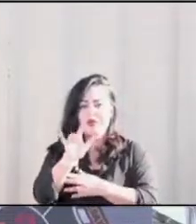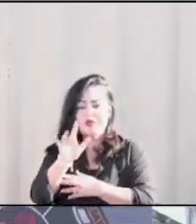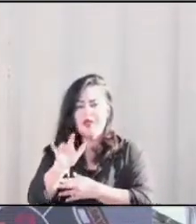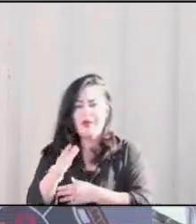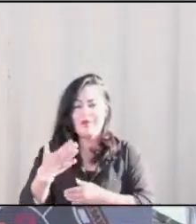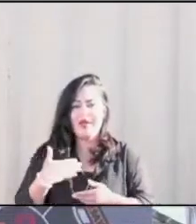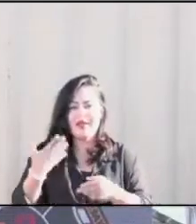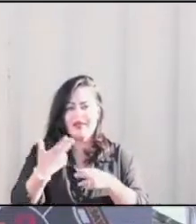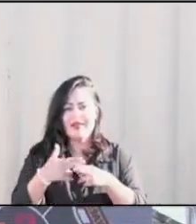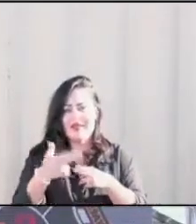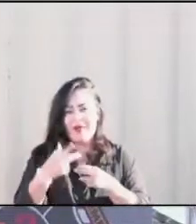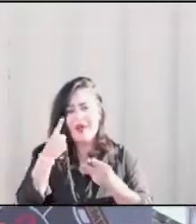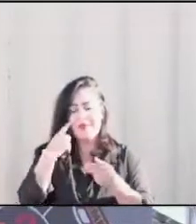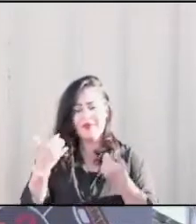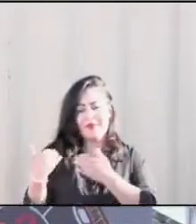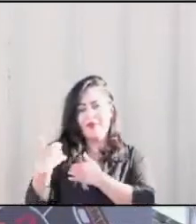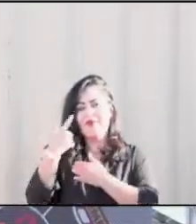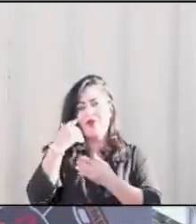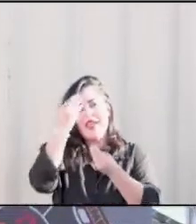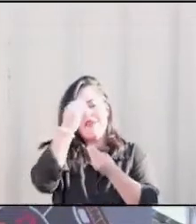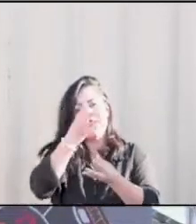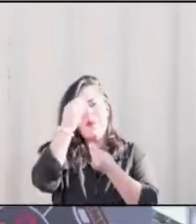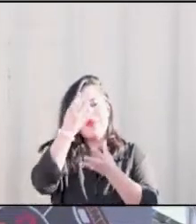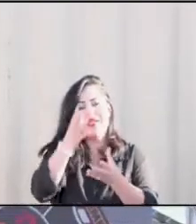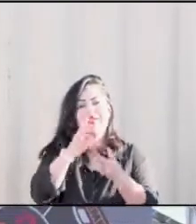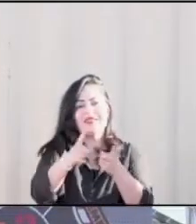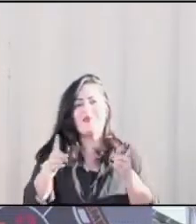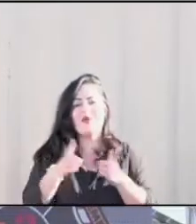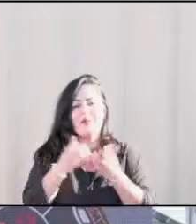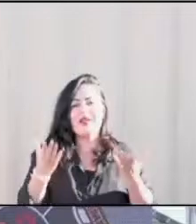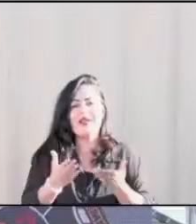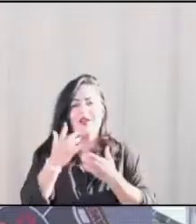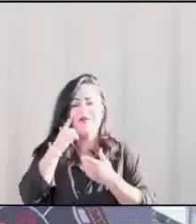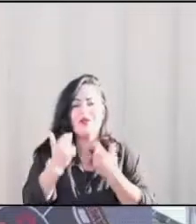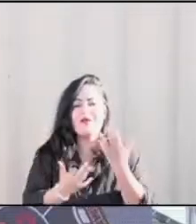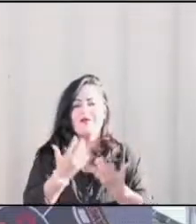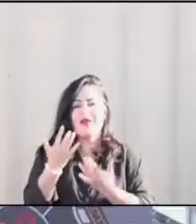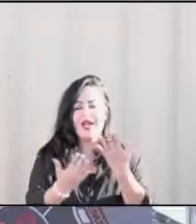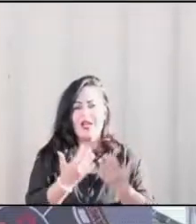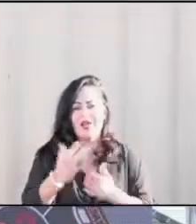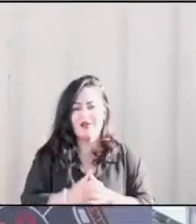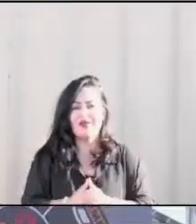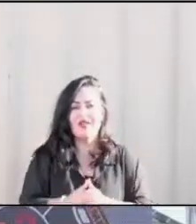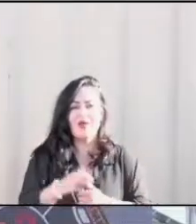Schutz, Public Information for the Palisades Fire. Some quick stats on the incident. We're at